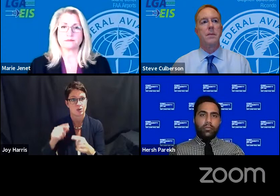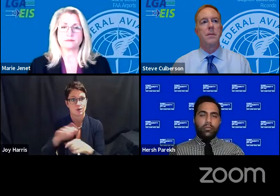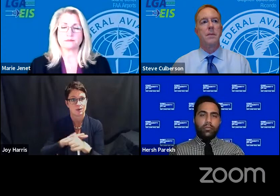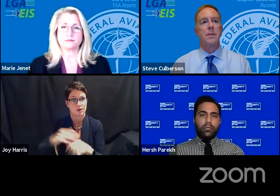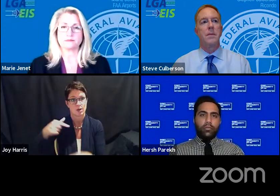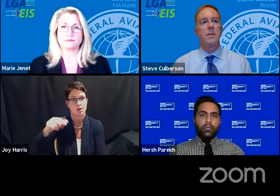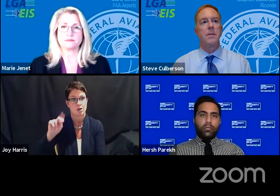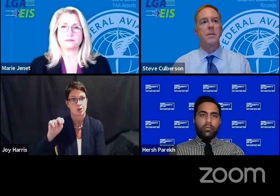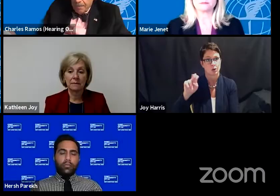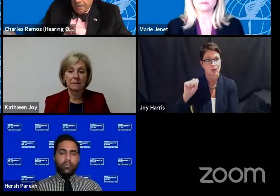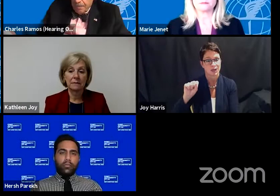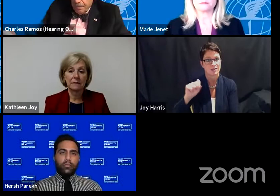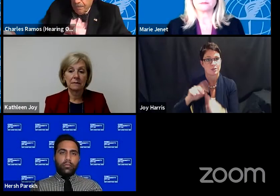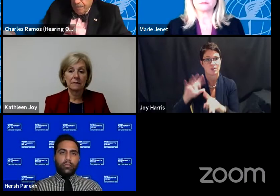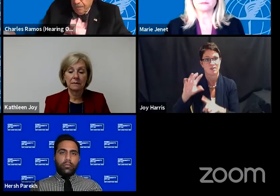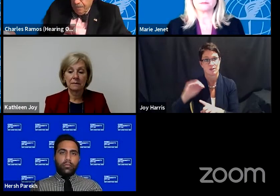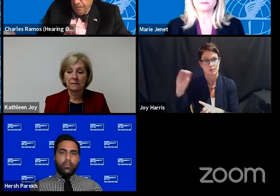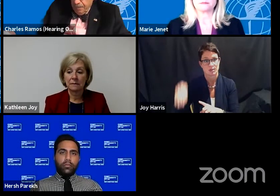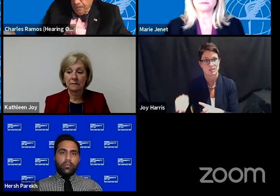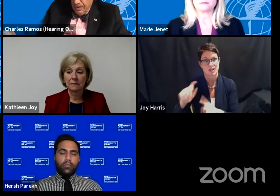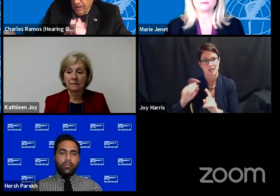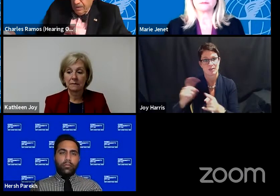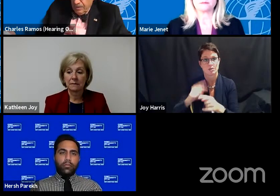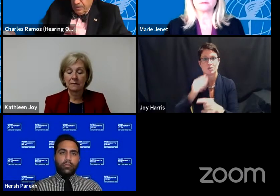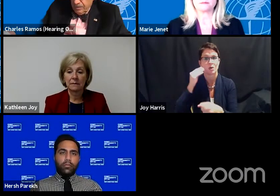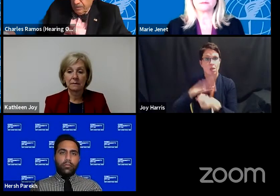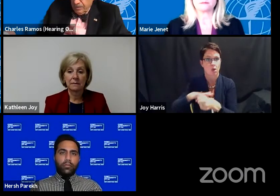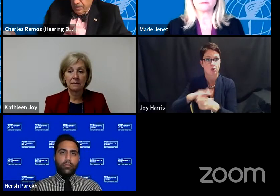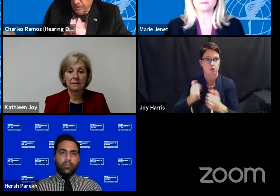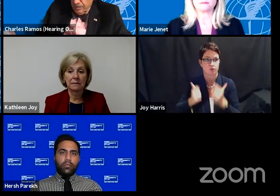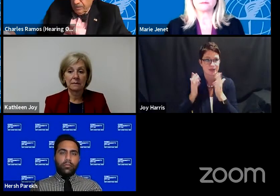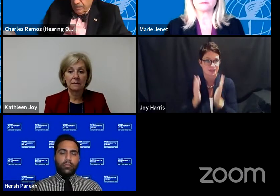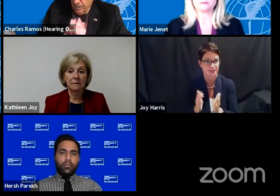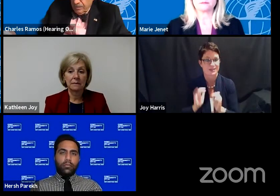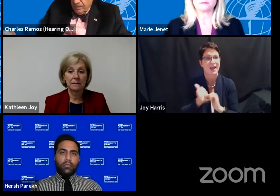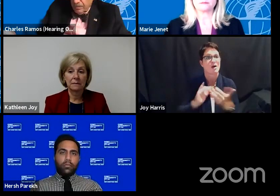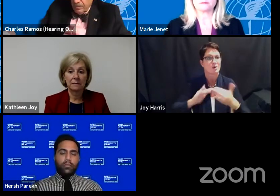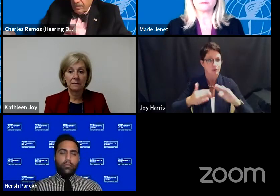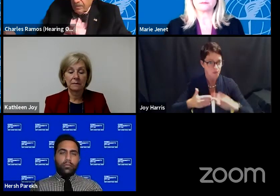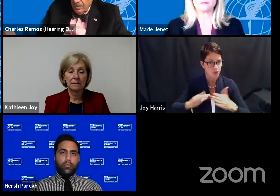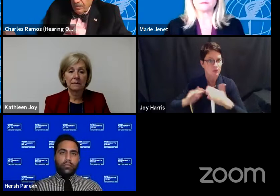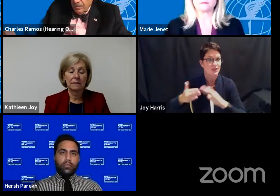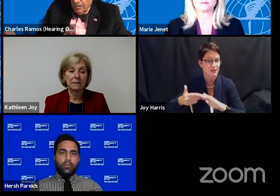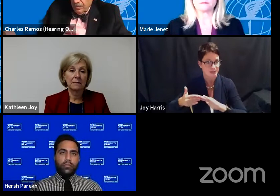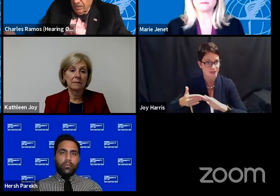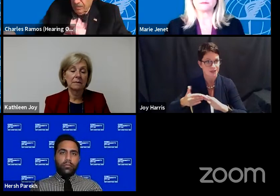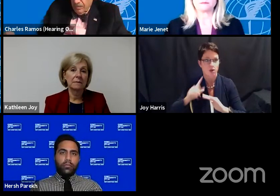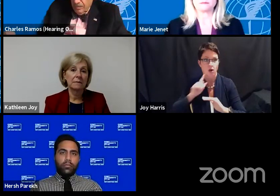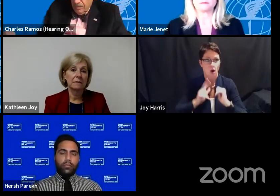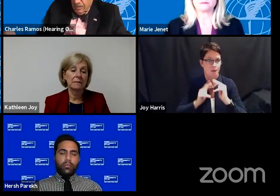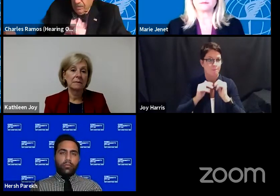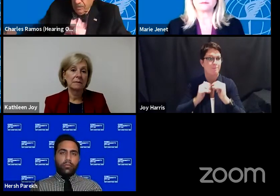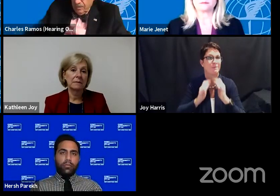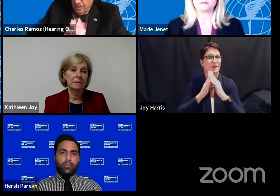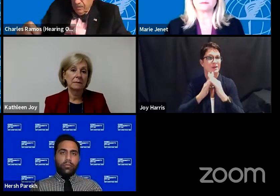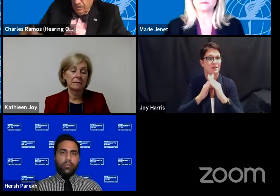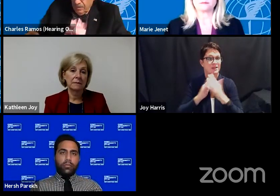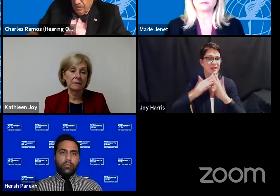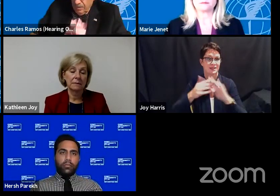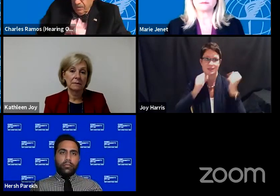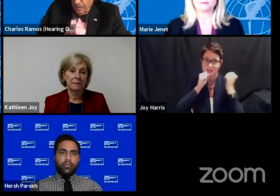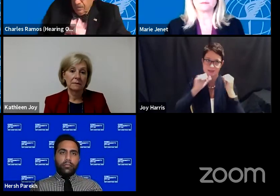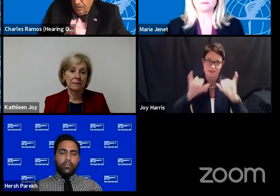with 50% of the new jobs going to local residents. This is how communities are built and cities remain